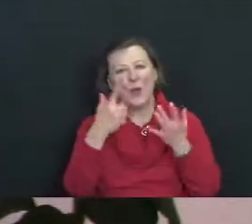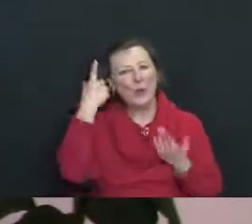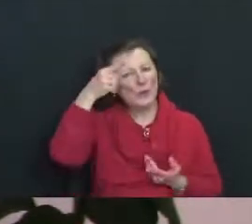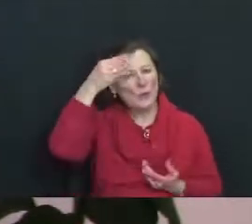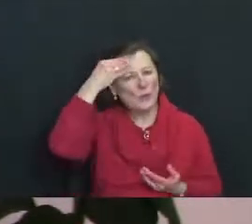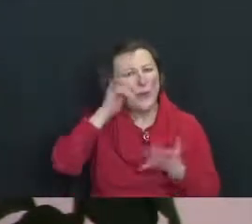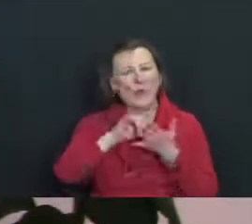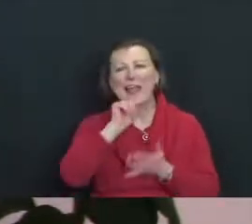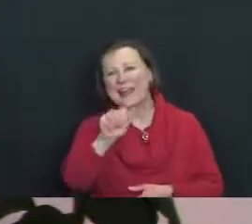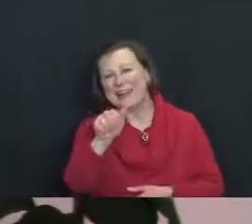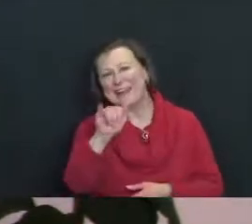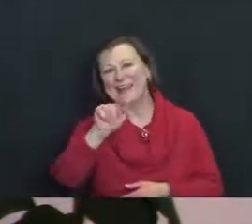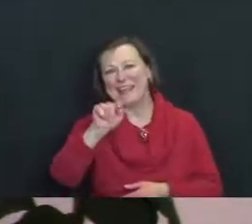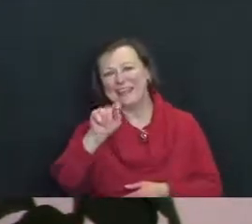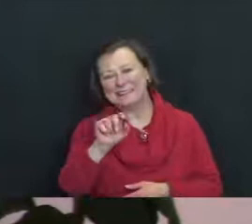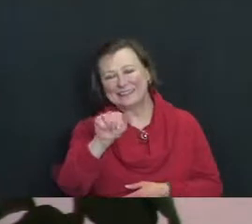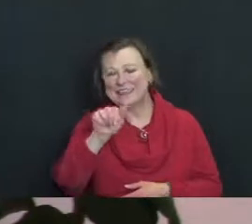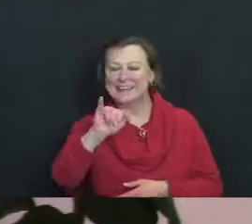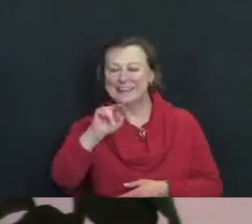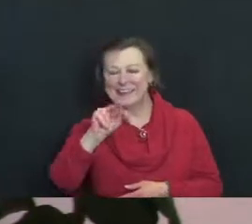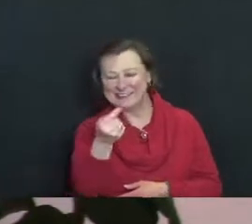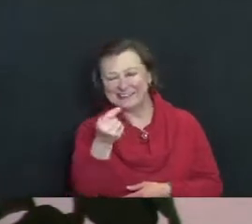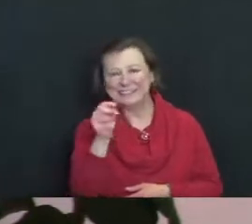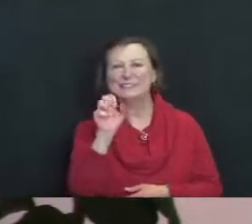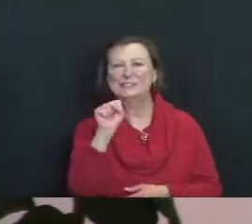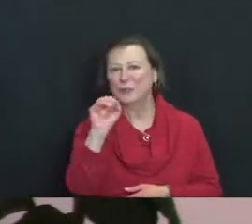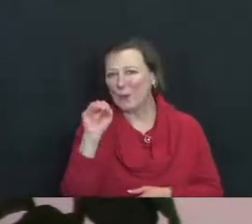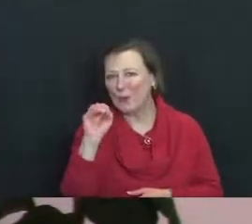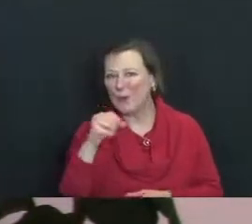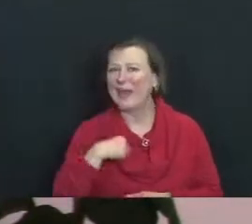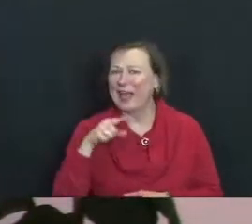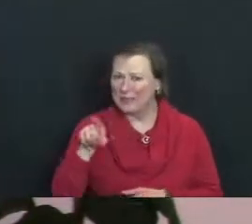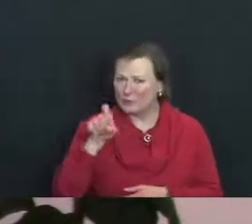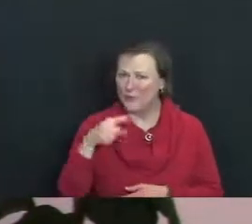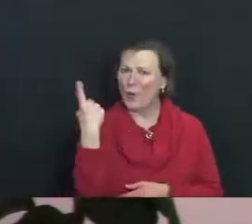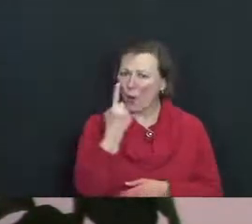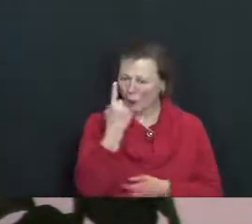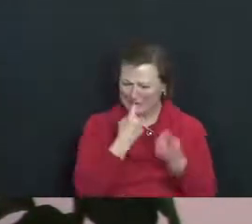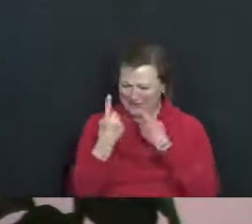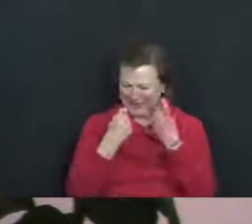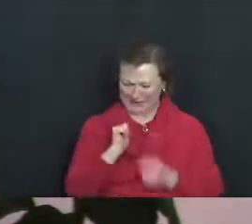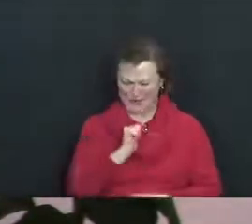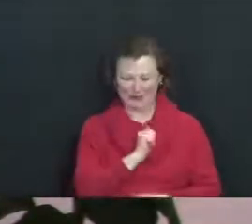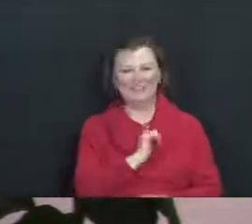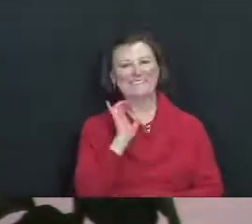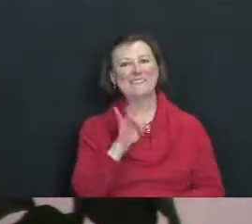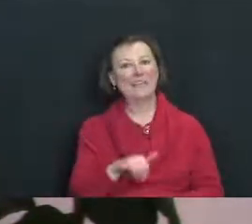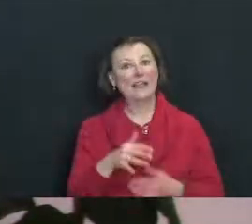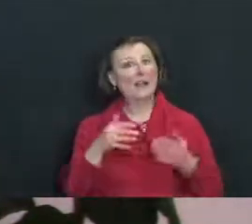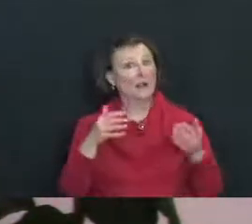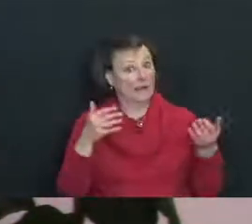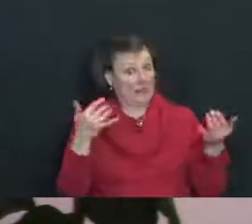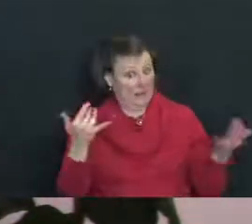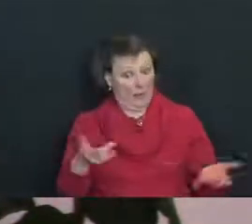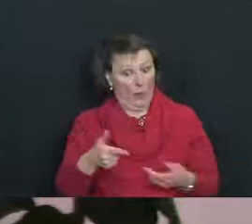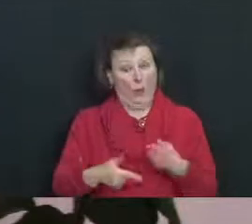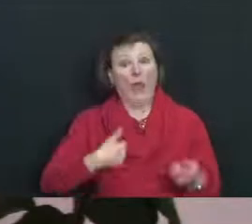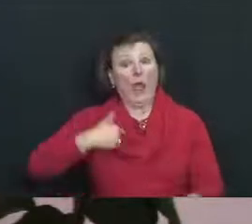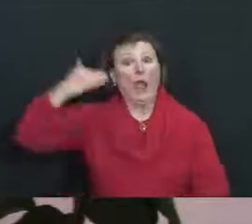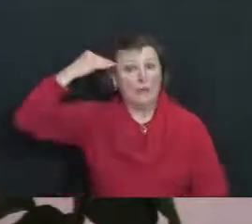that ain't so? That's a question I think we should probably always be asking ourselves. In this case, what I